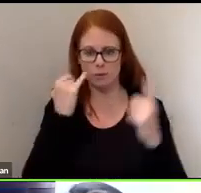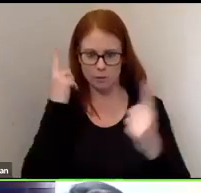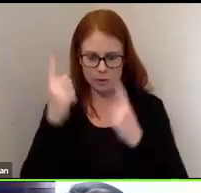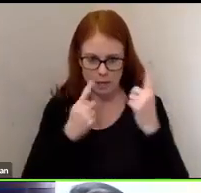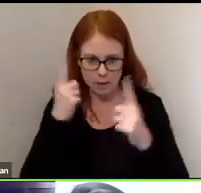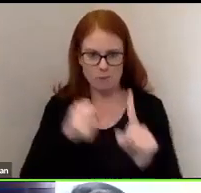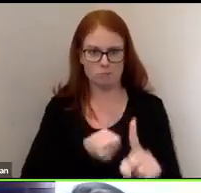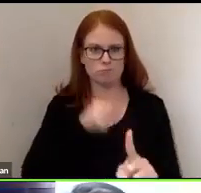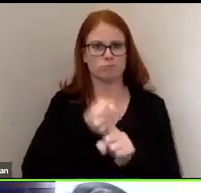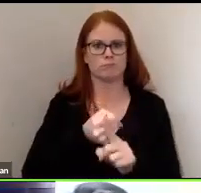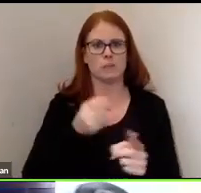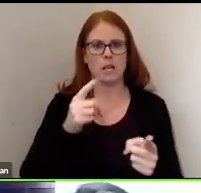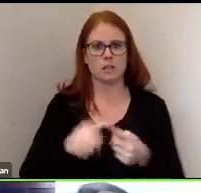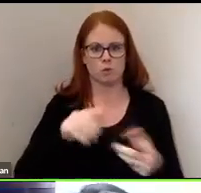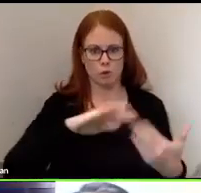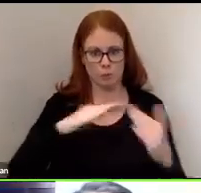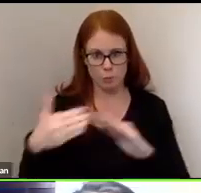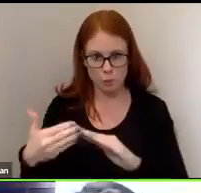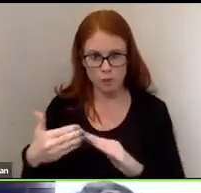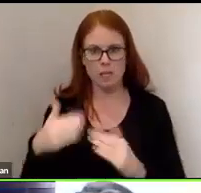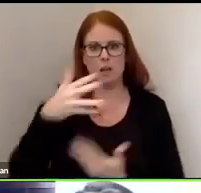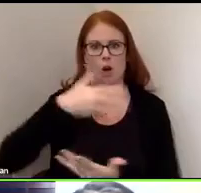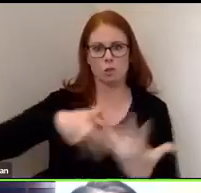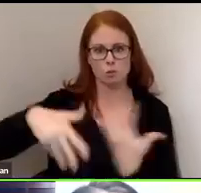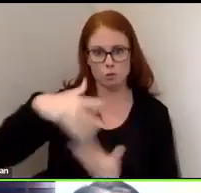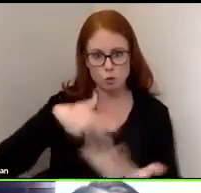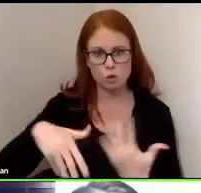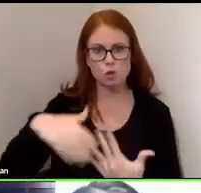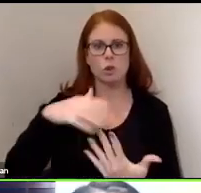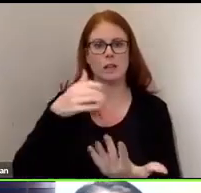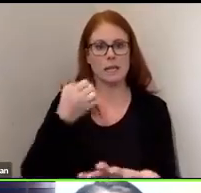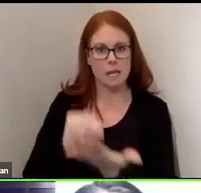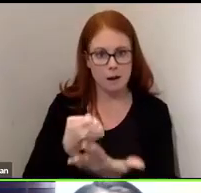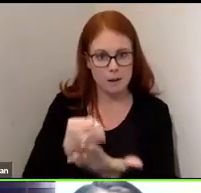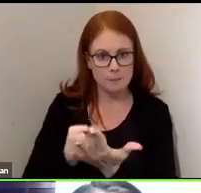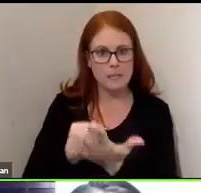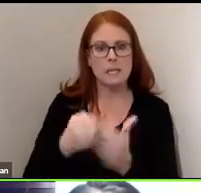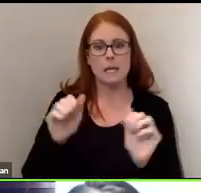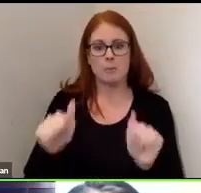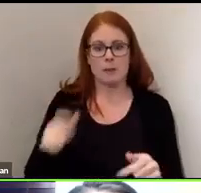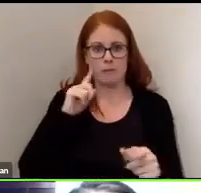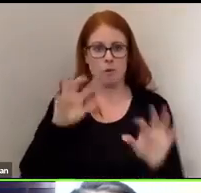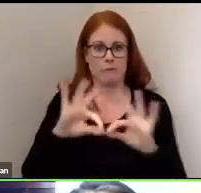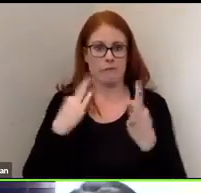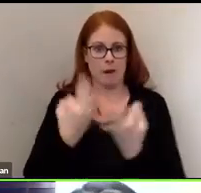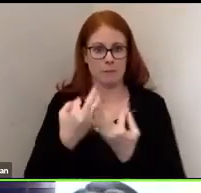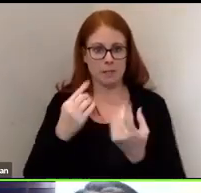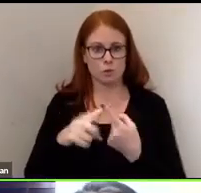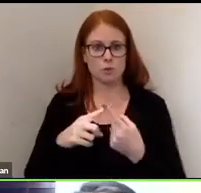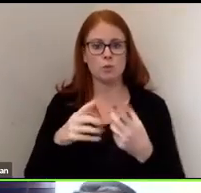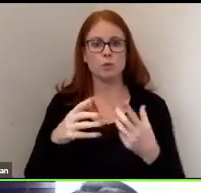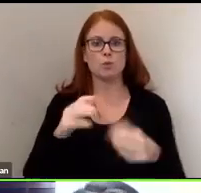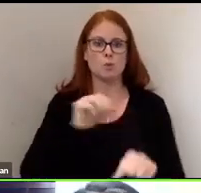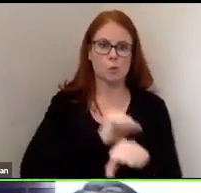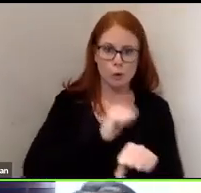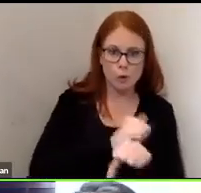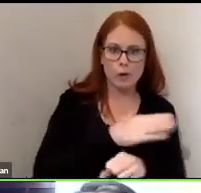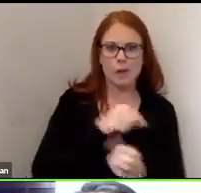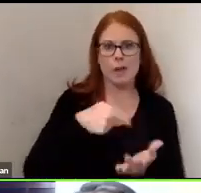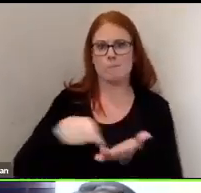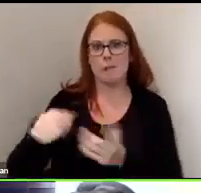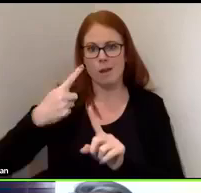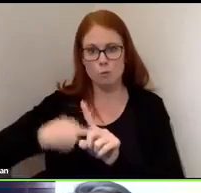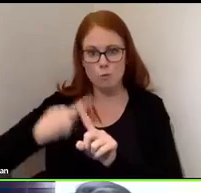to our entire community, our social fabric, our economy, the ability for our families to be able to work and pay their rent